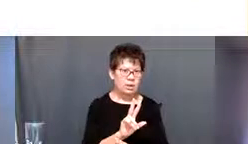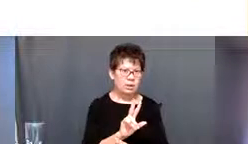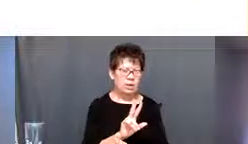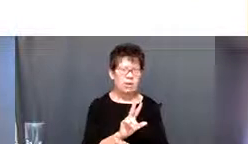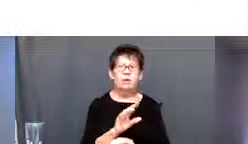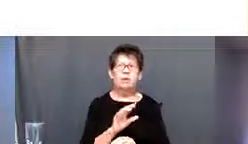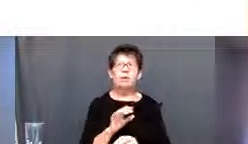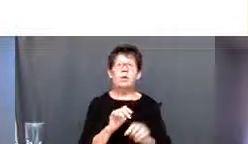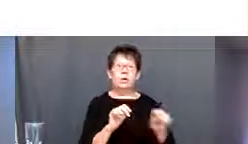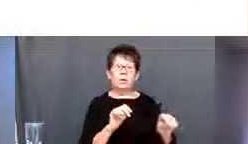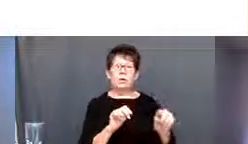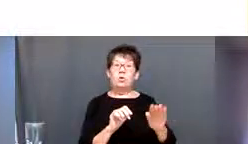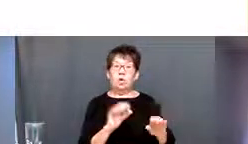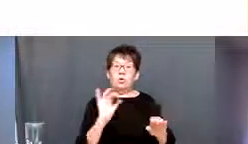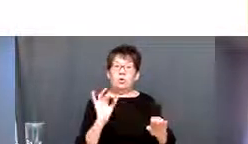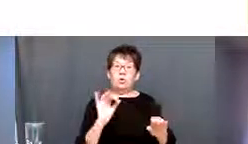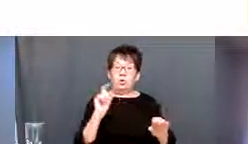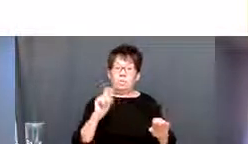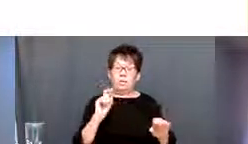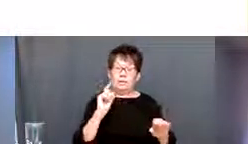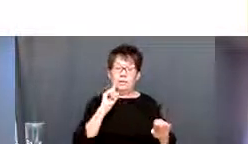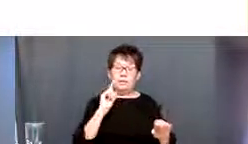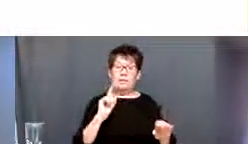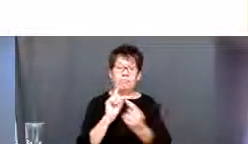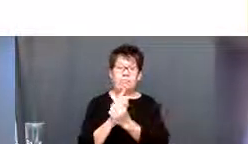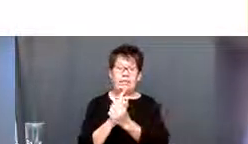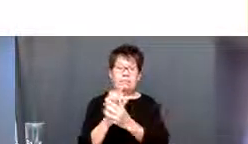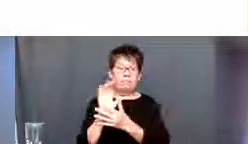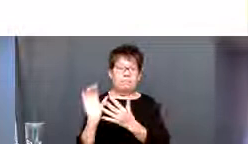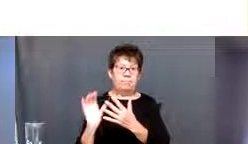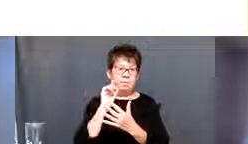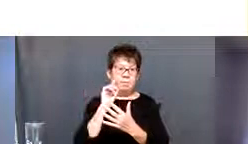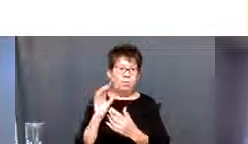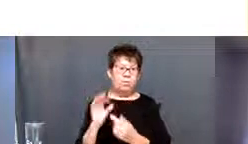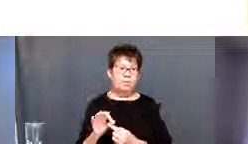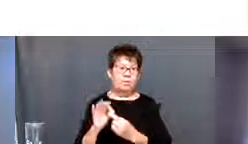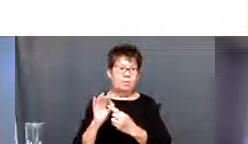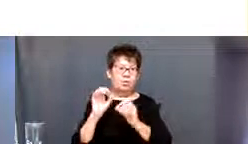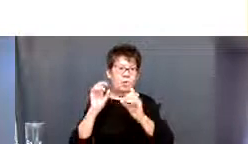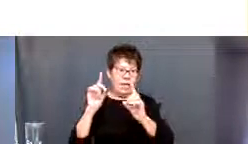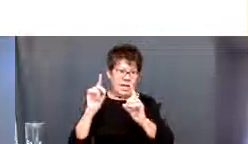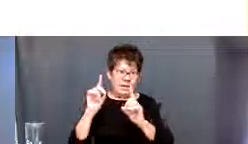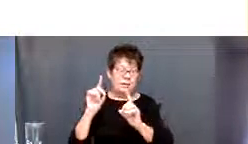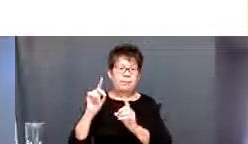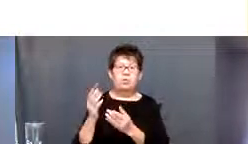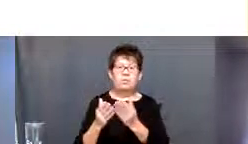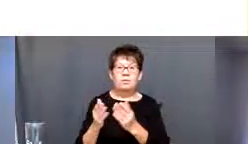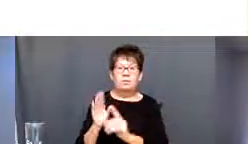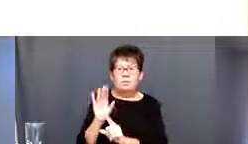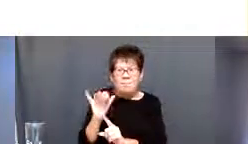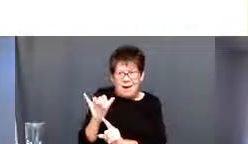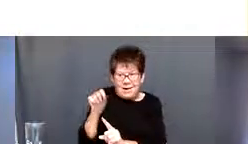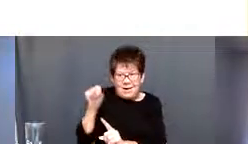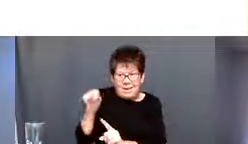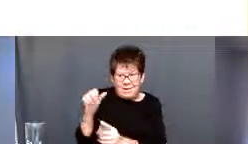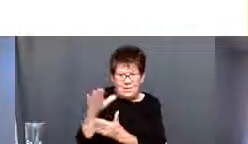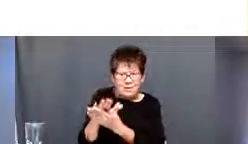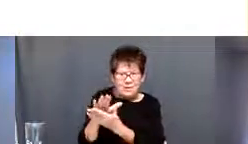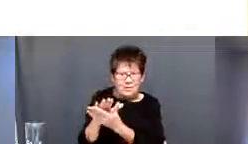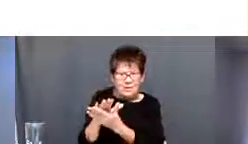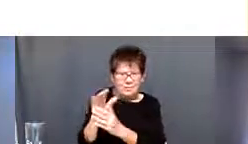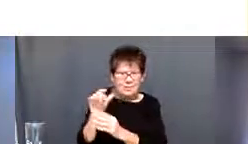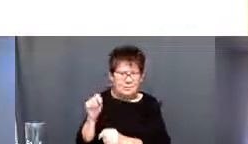also have to be determined eligible for school district special education services by the local education agency. And we'll talk a little bit more